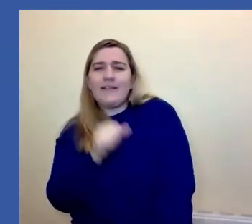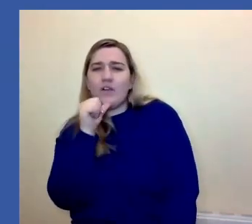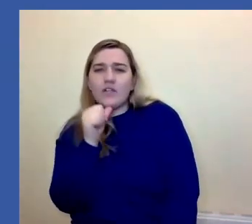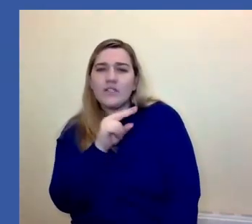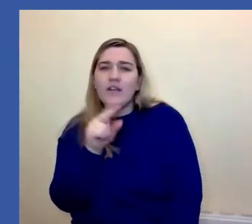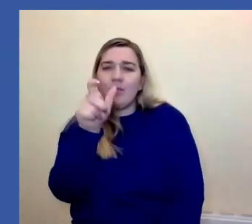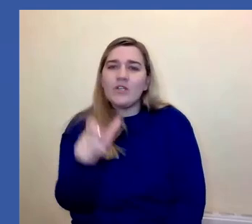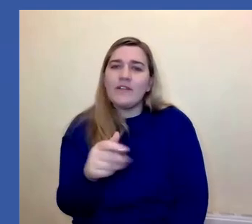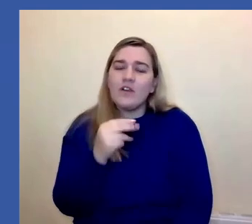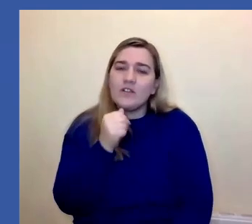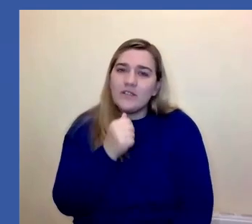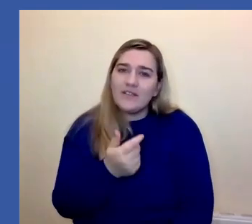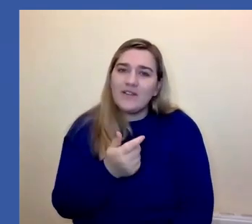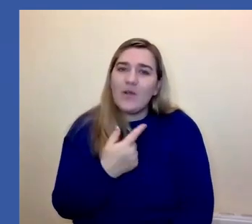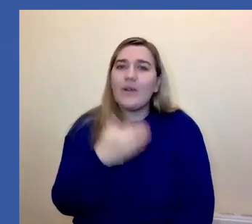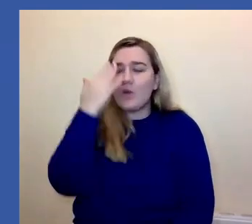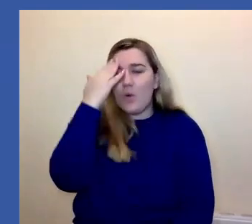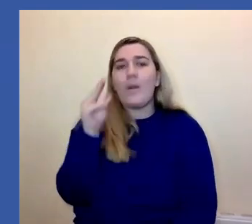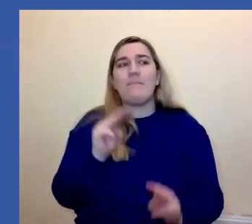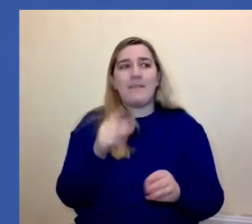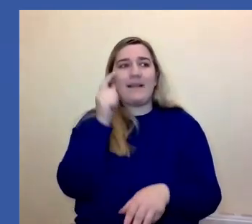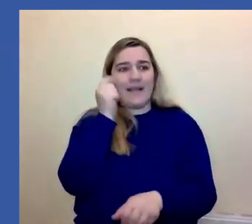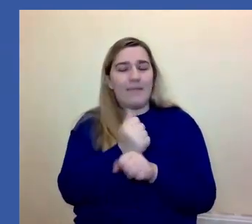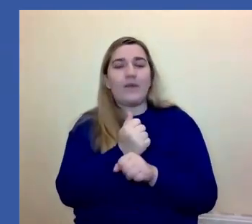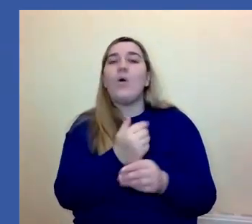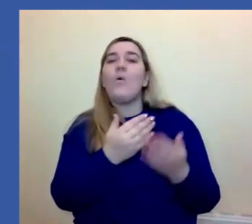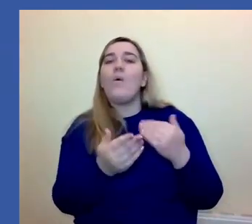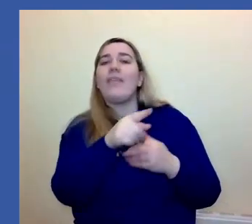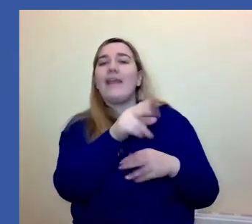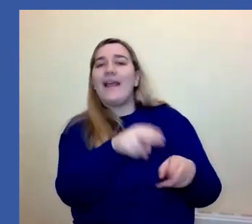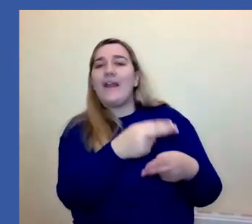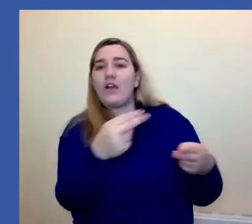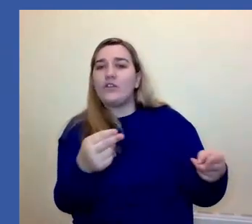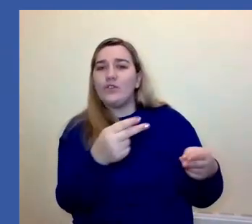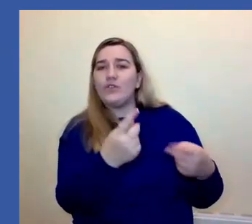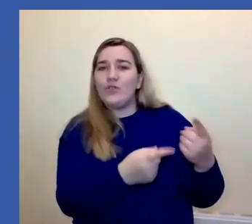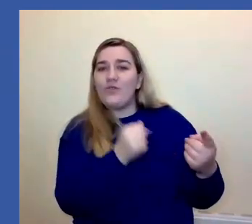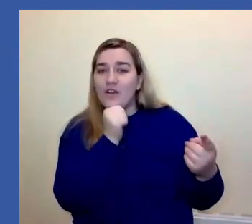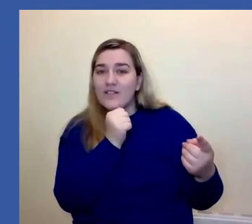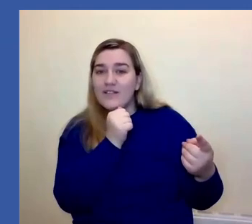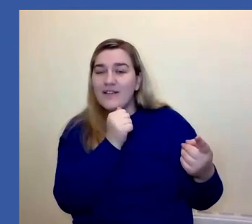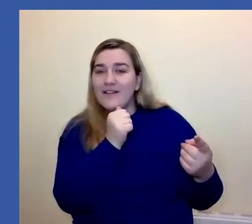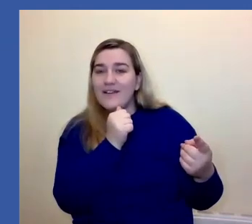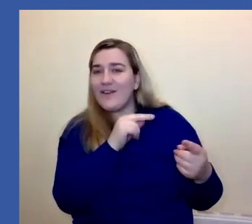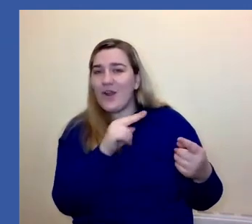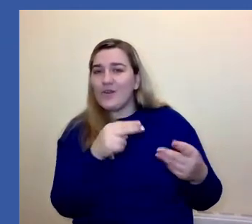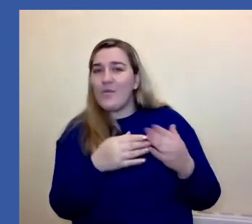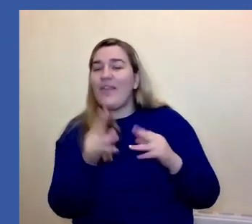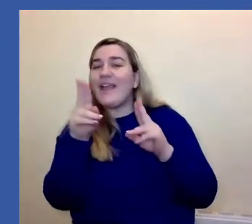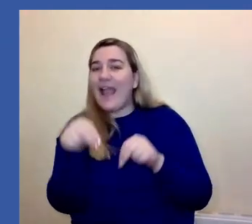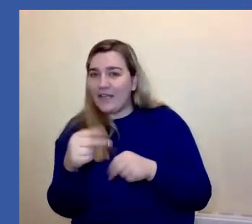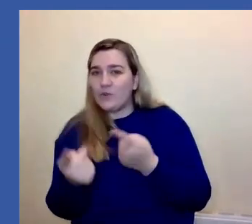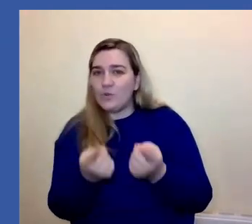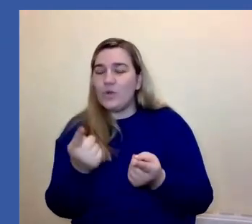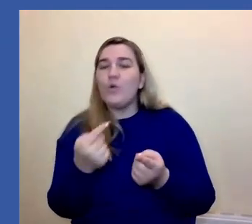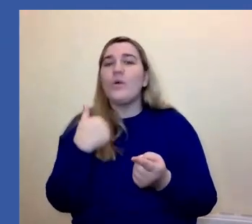person. We know that people think about what the person can't do rather than what they can do. We know that this